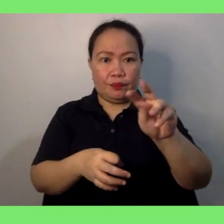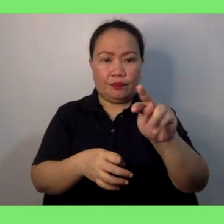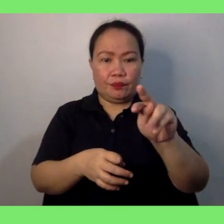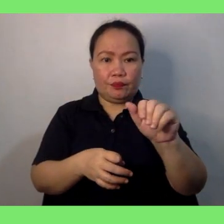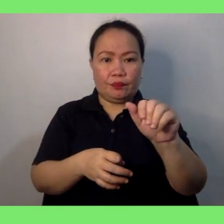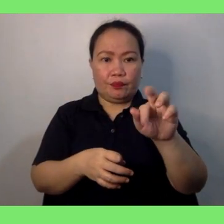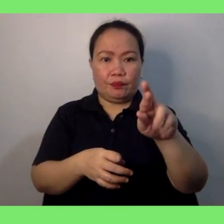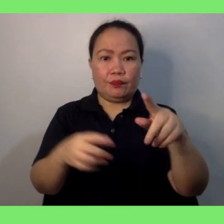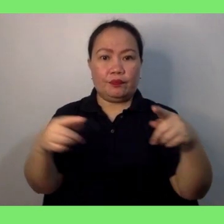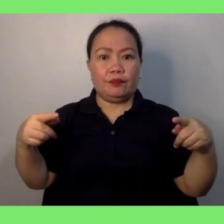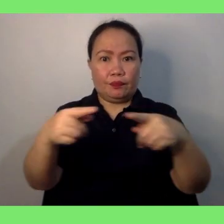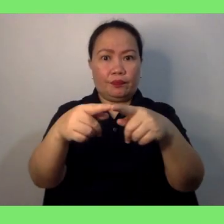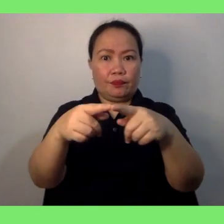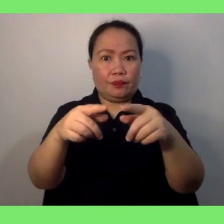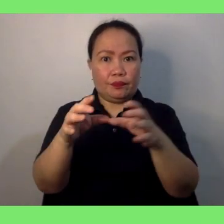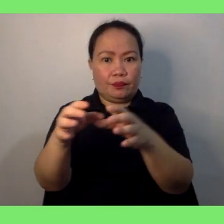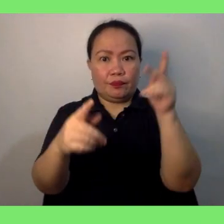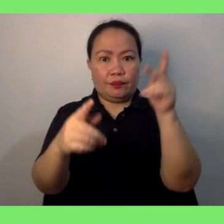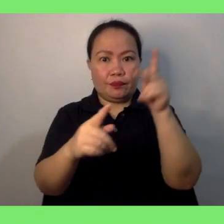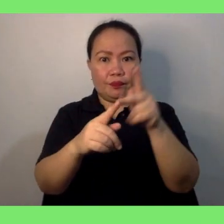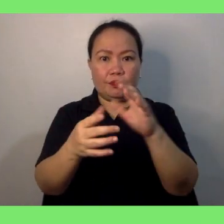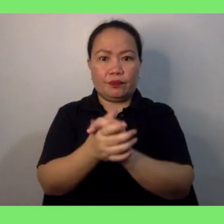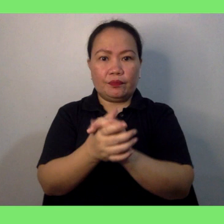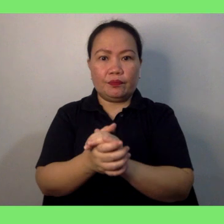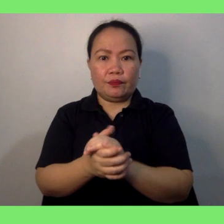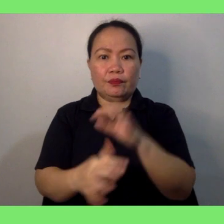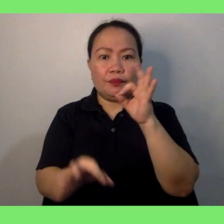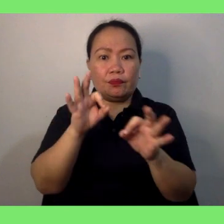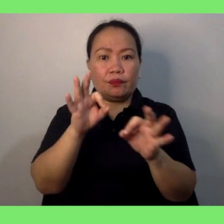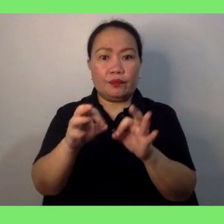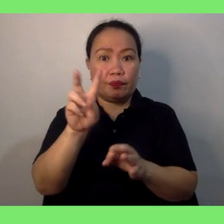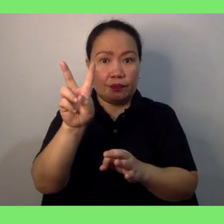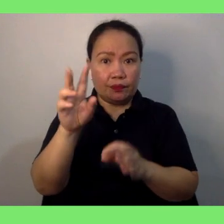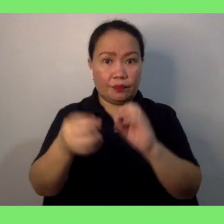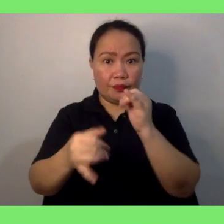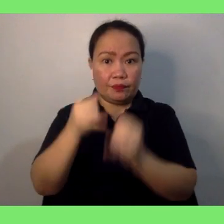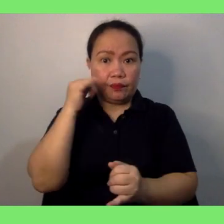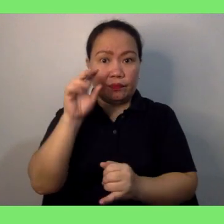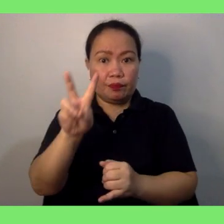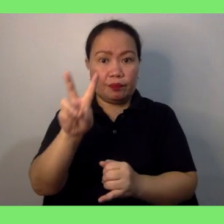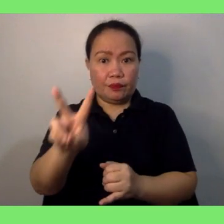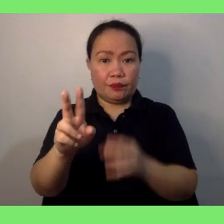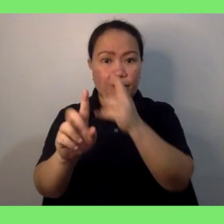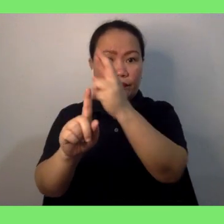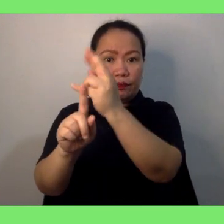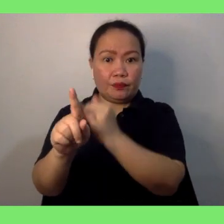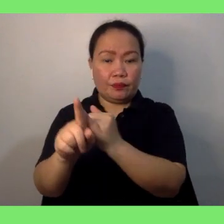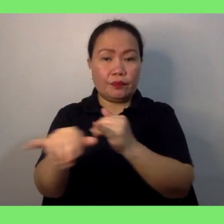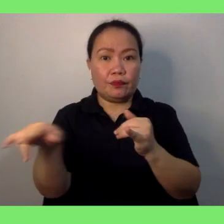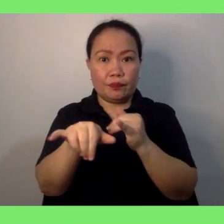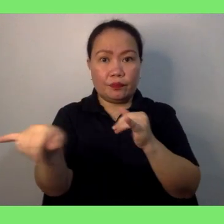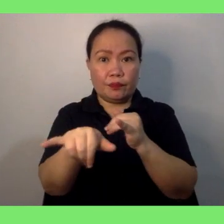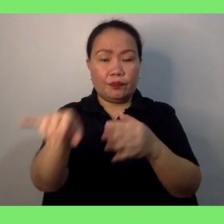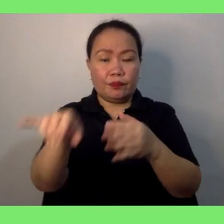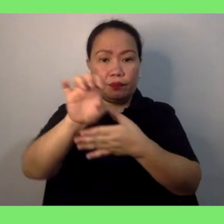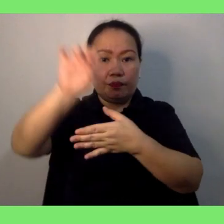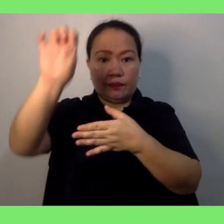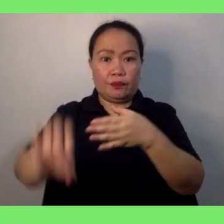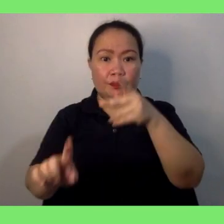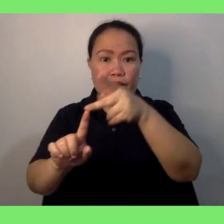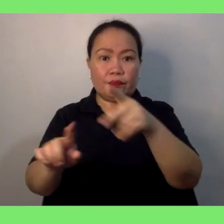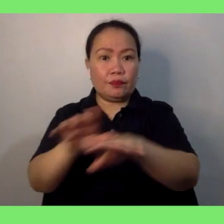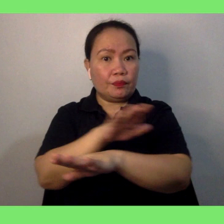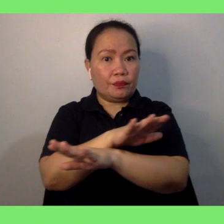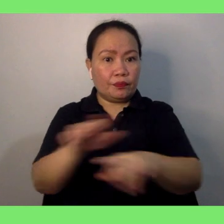union is an angle. Okay, so tandaan po ang basic concepts natin ng angle pairs and